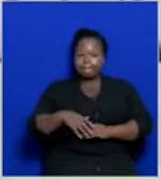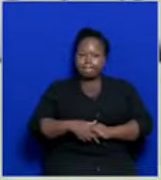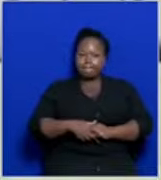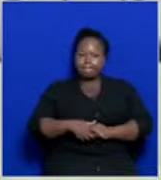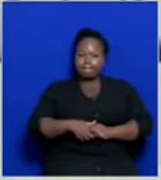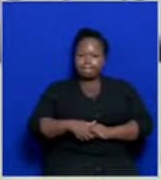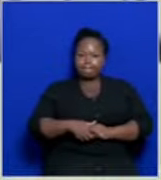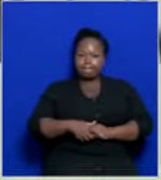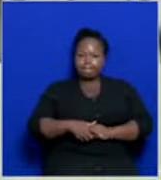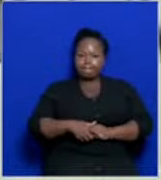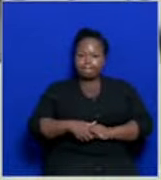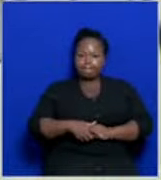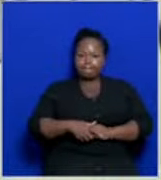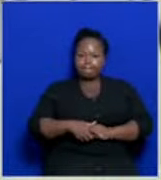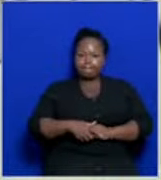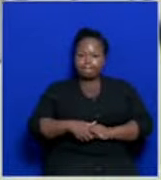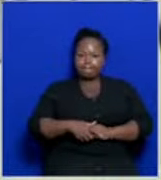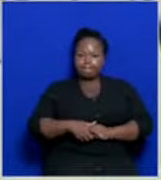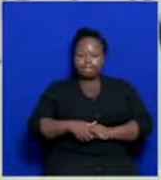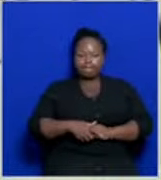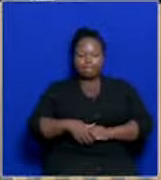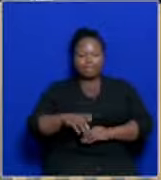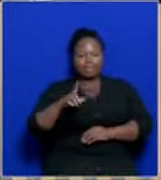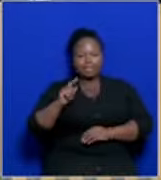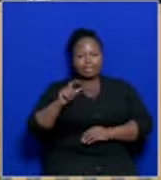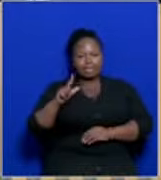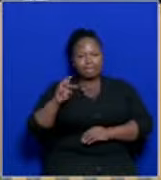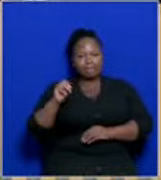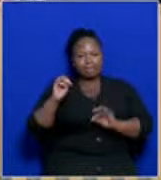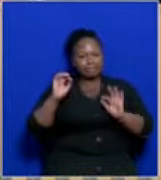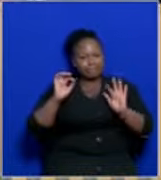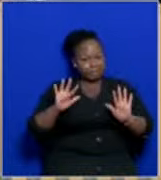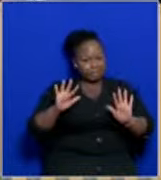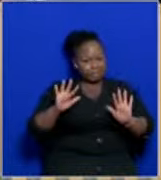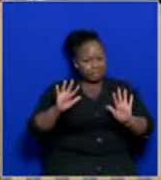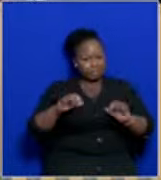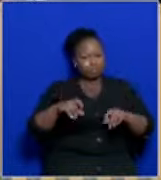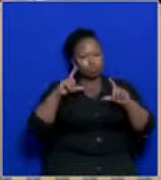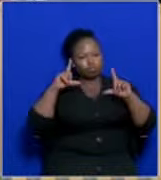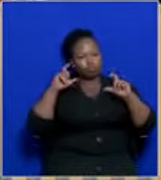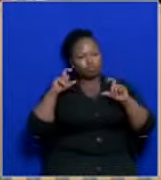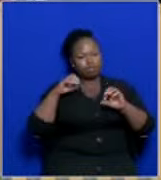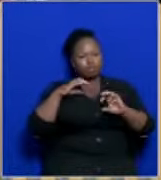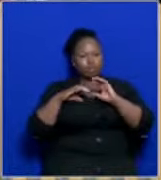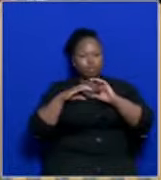And your TLM10, again, screen grabs of communication with